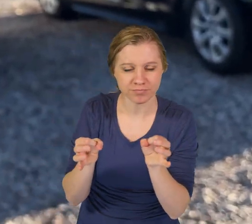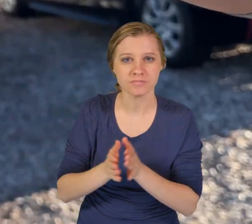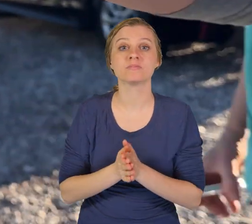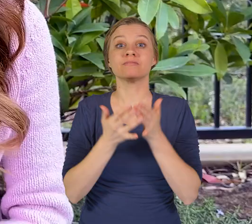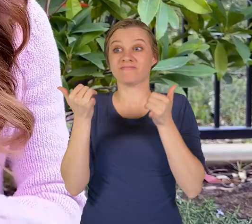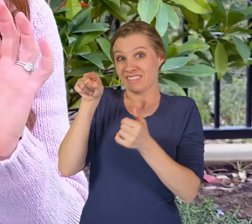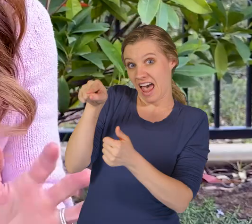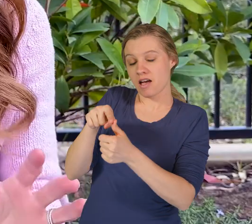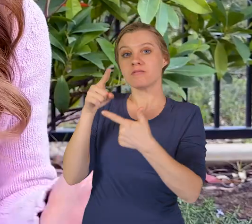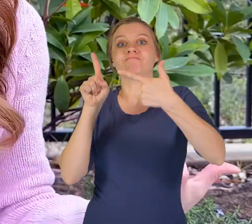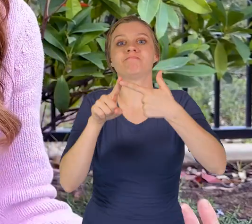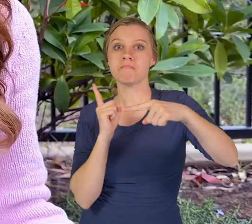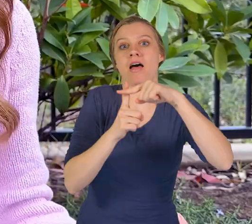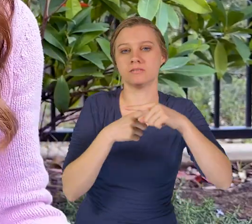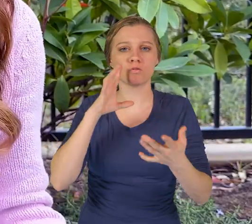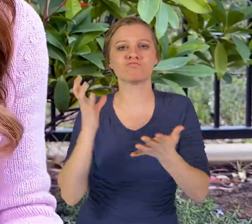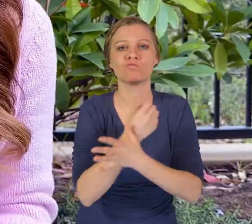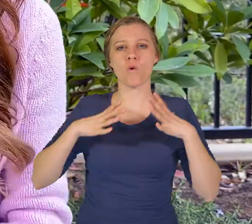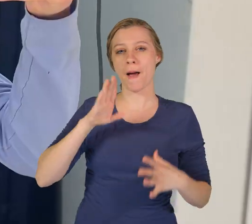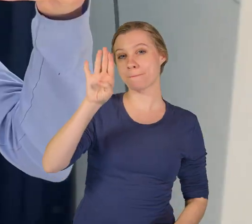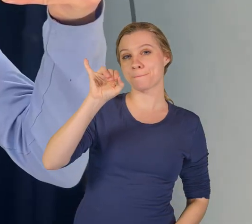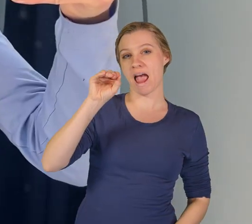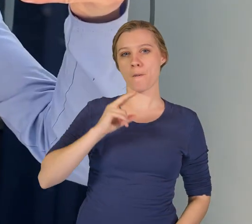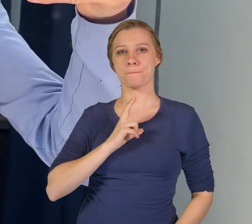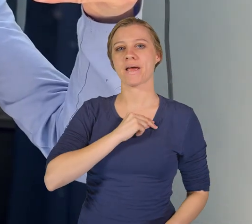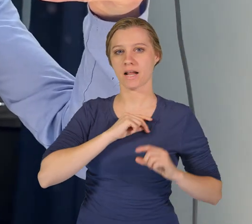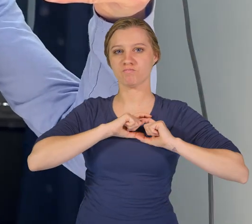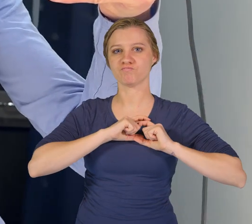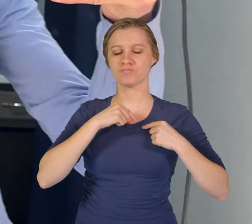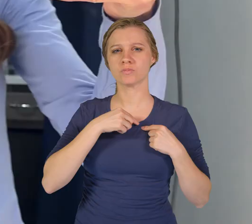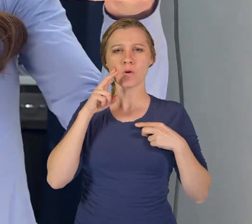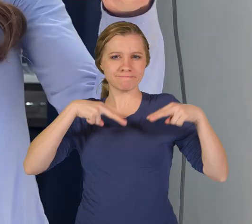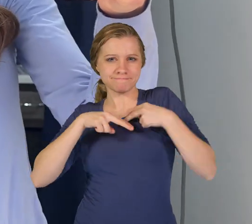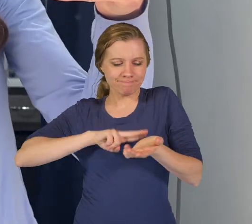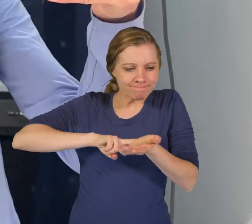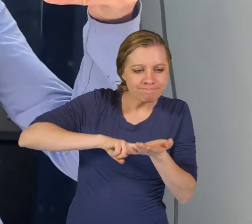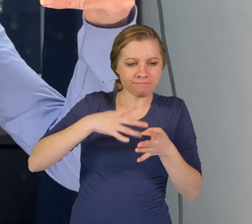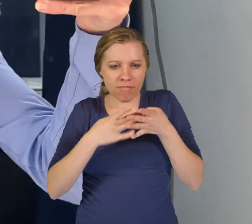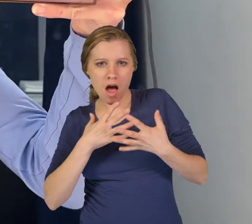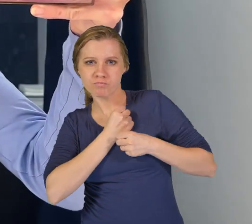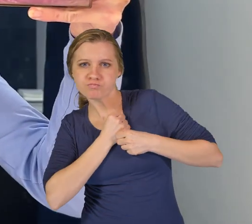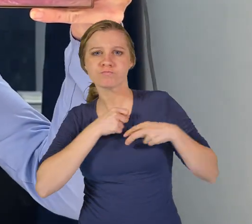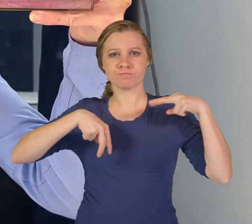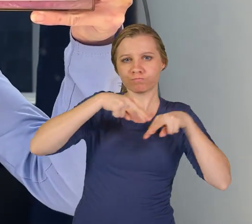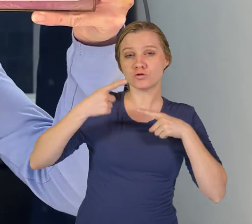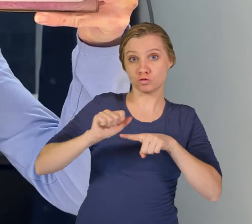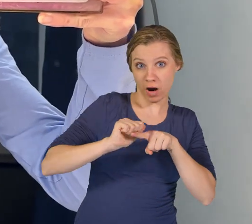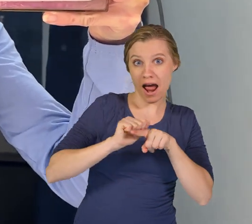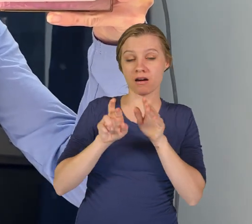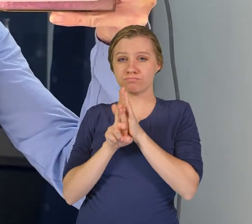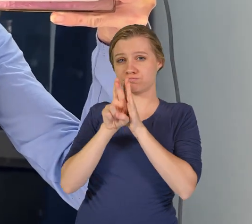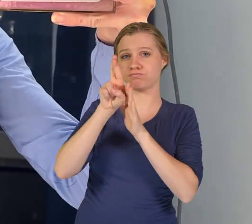microscopic level. In addition to my own experiment, I'll be wearing a bio button. Now, this will be taking my vitals throughout the duration